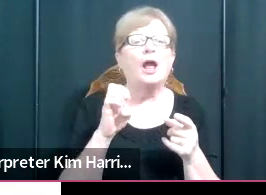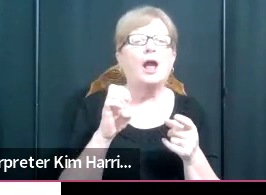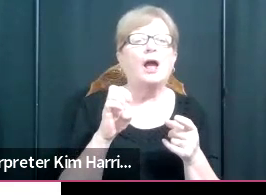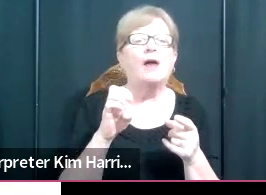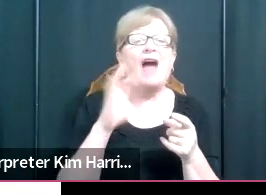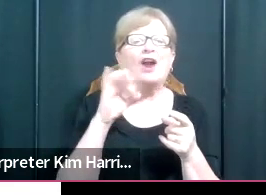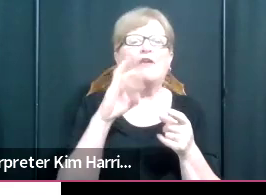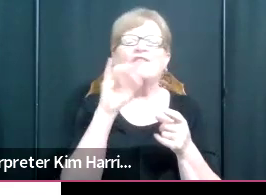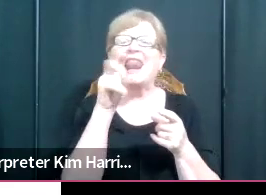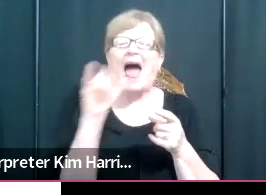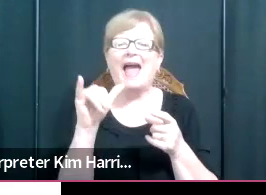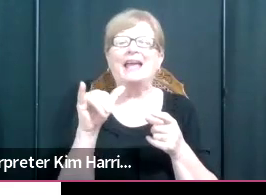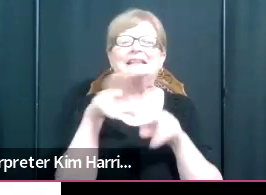here,